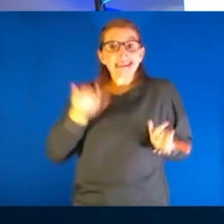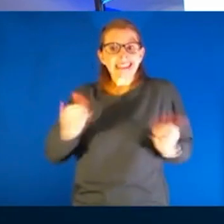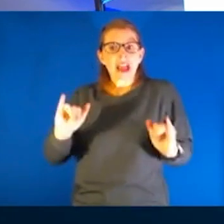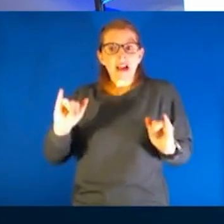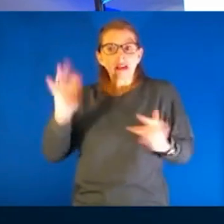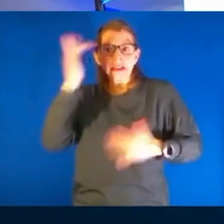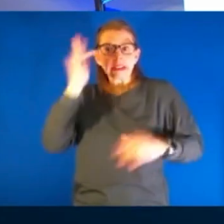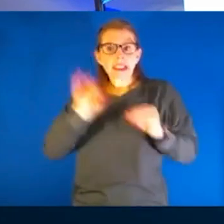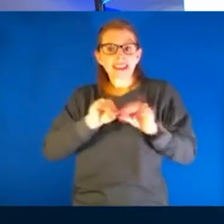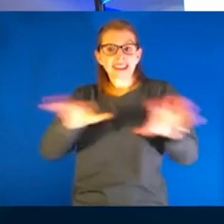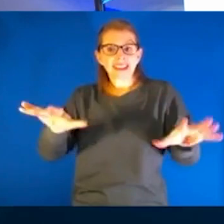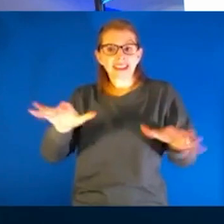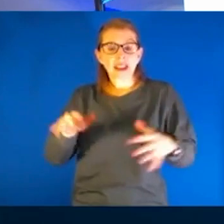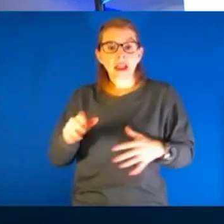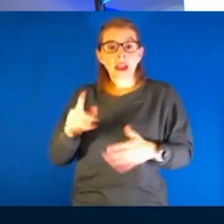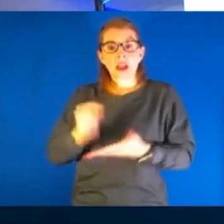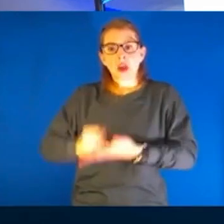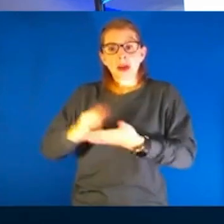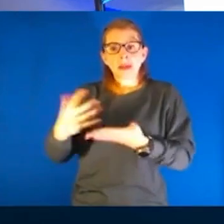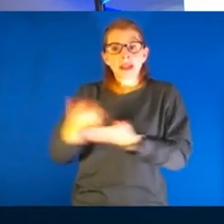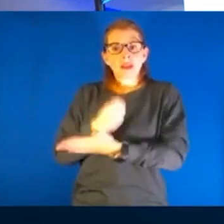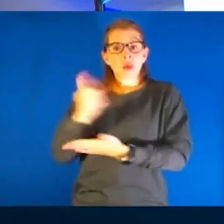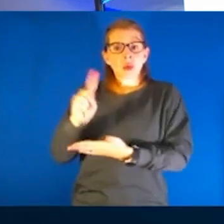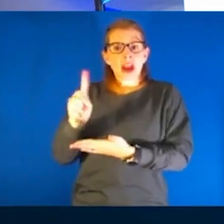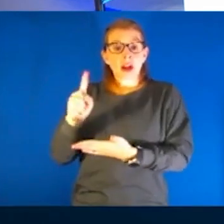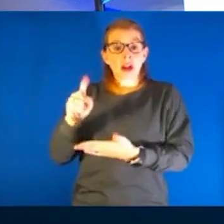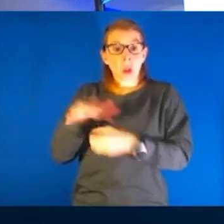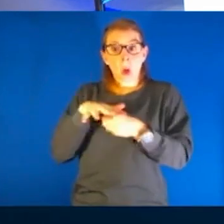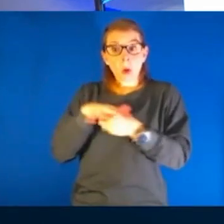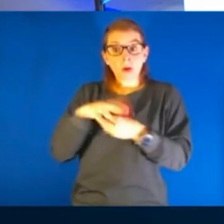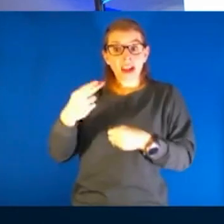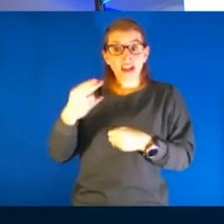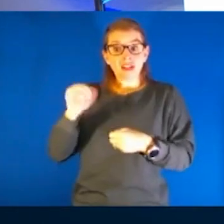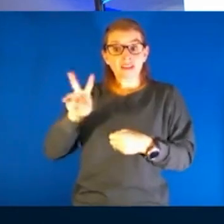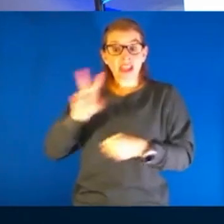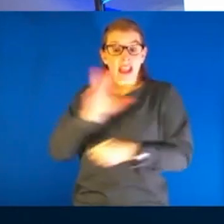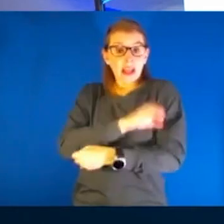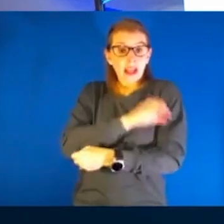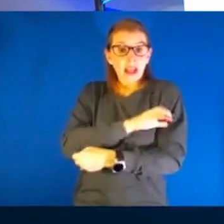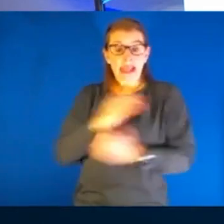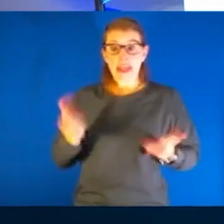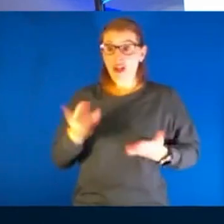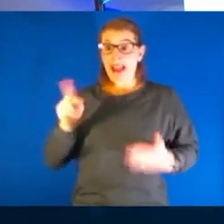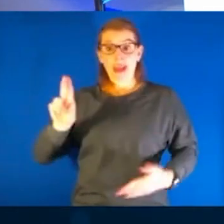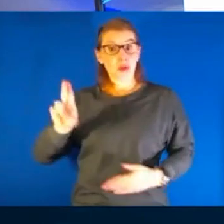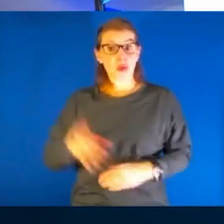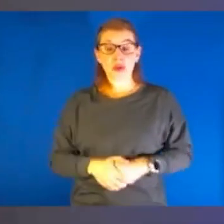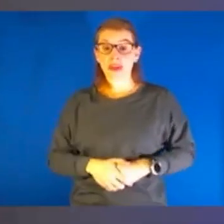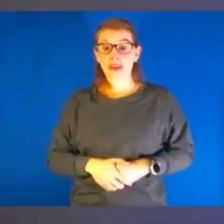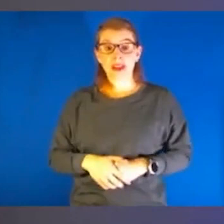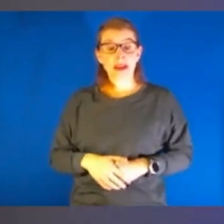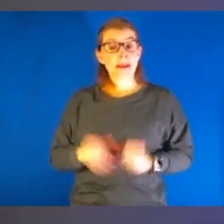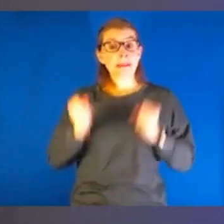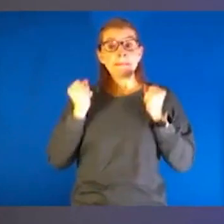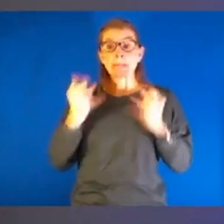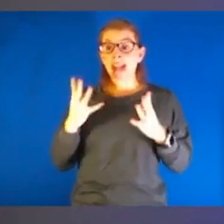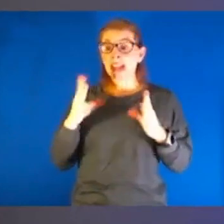get therapy here in Kansas City? Are there local HIV clinics? How does that look? Right here at KU, we have multiple providers. We